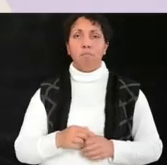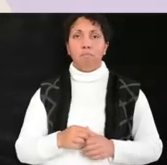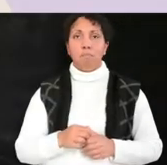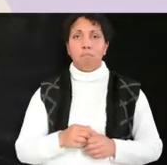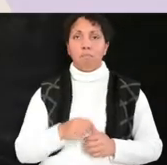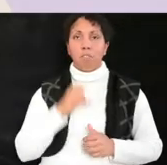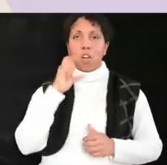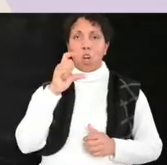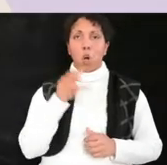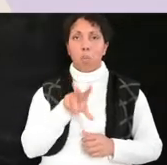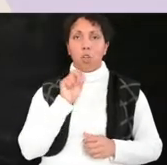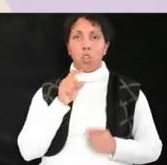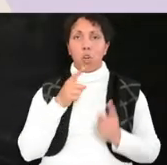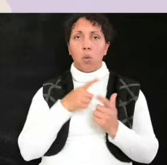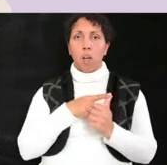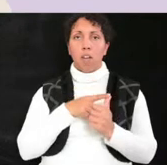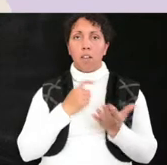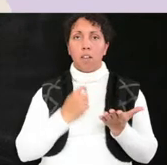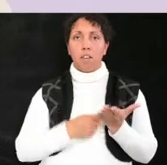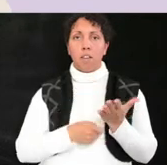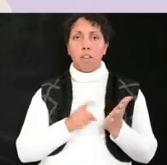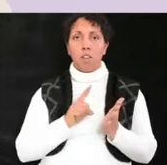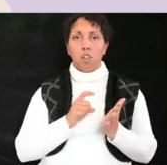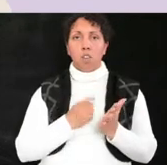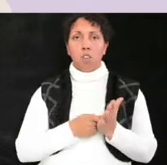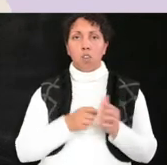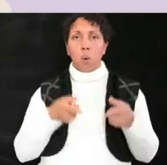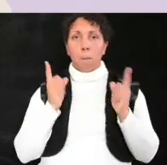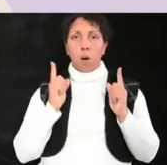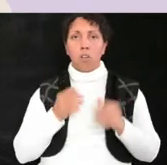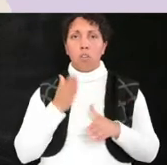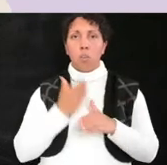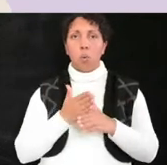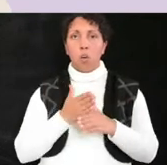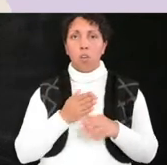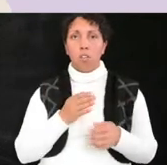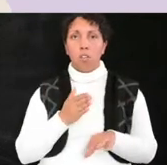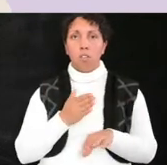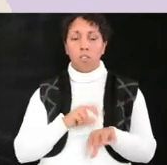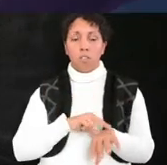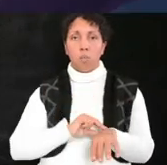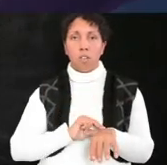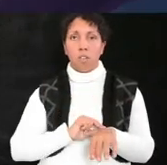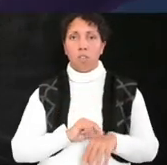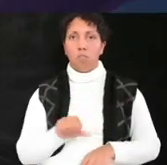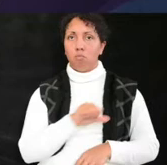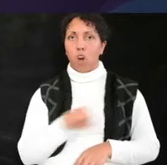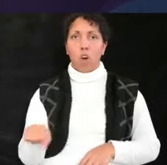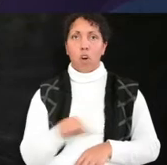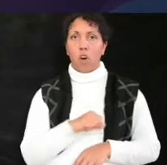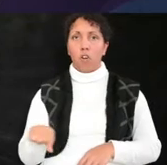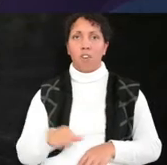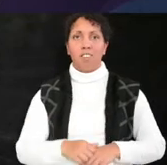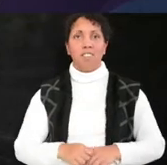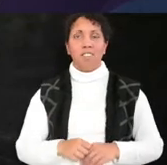Glob chose A. An independent reviewing officer works for the police. I'm sorry, that's